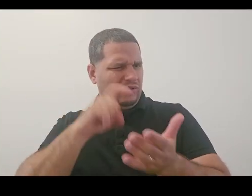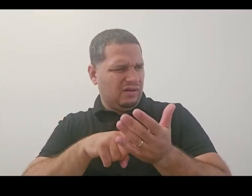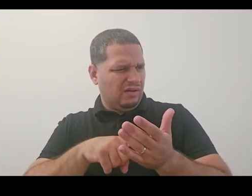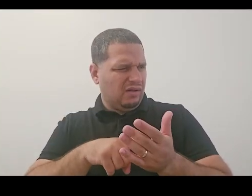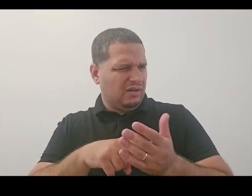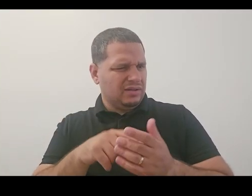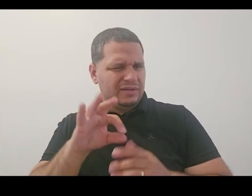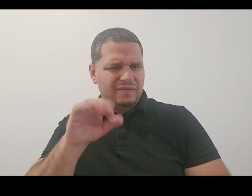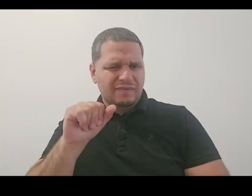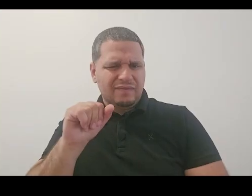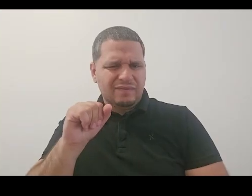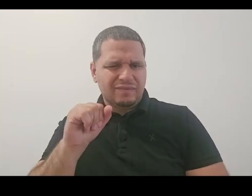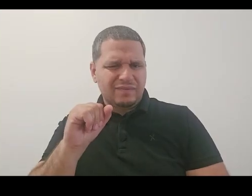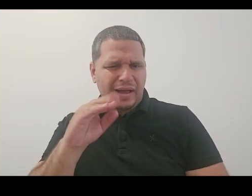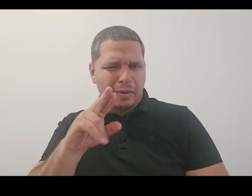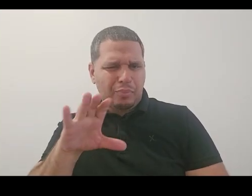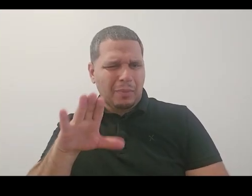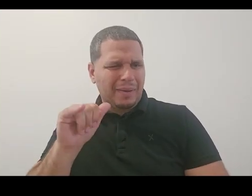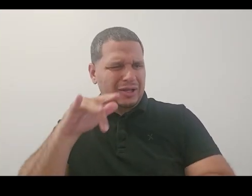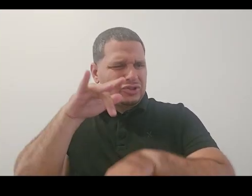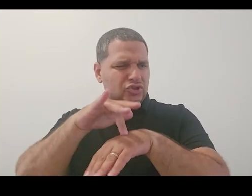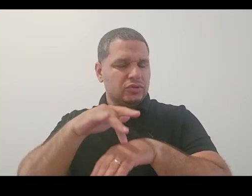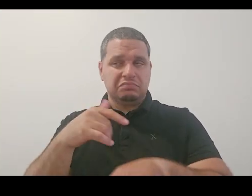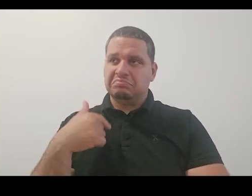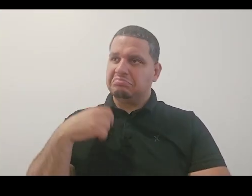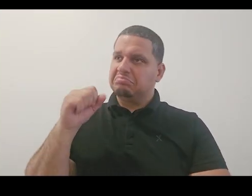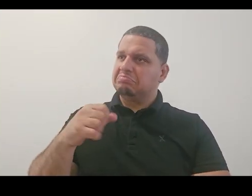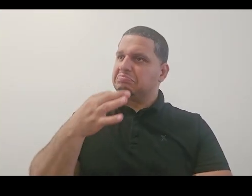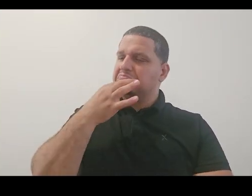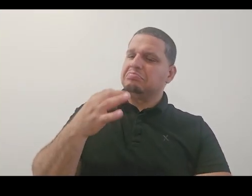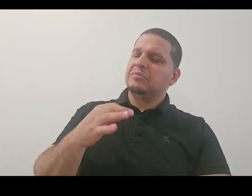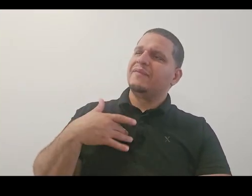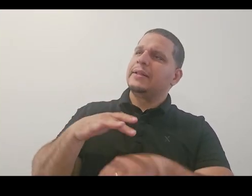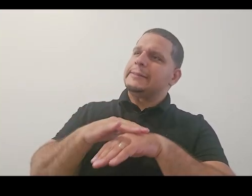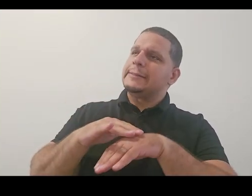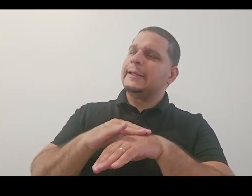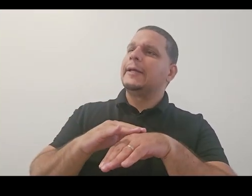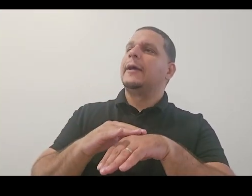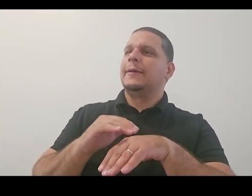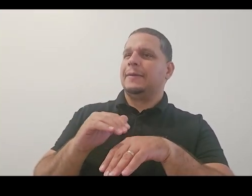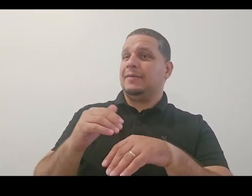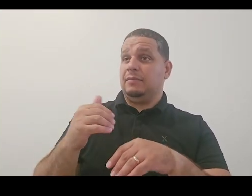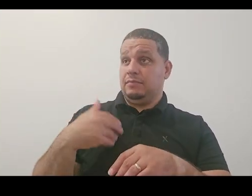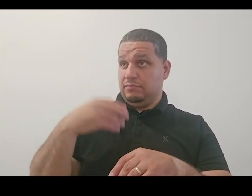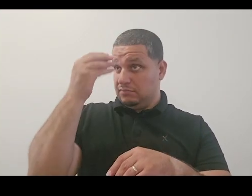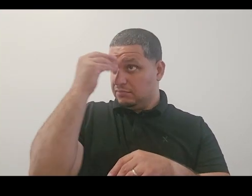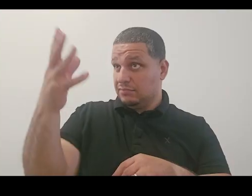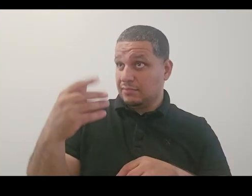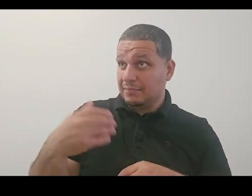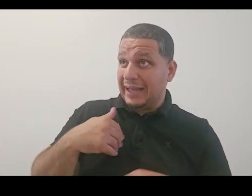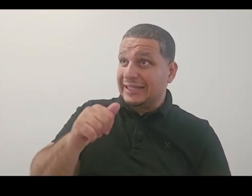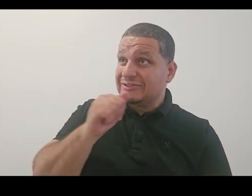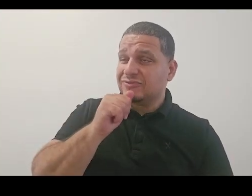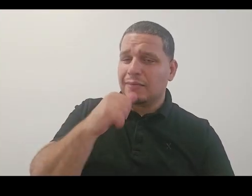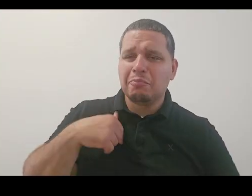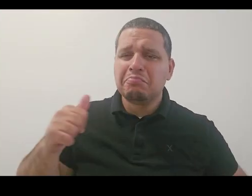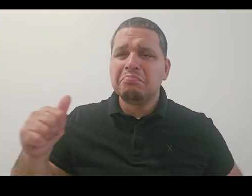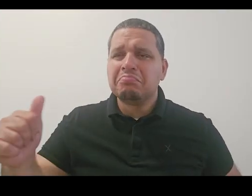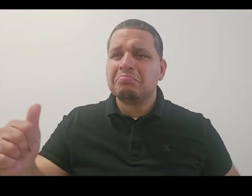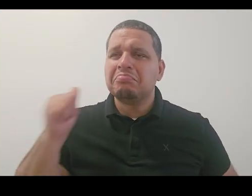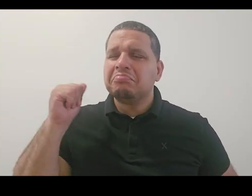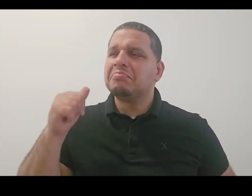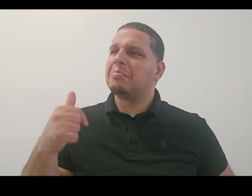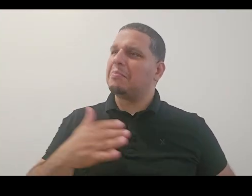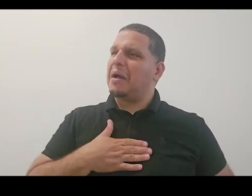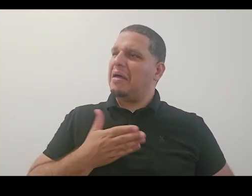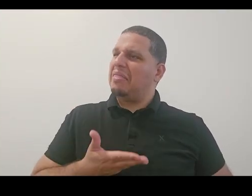fabrics just by touching them. And I would be like, hey, I'm not going to give you that secret. It's just my little thing that I